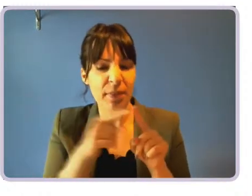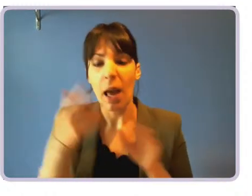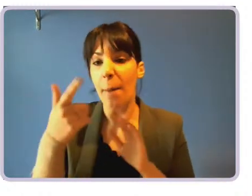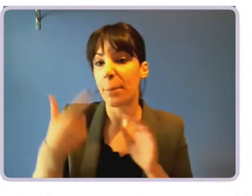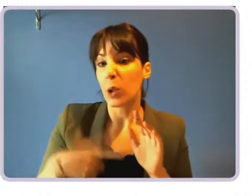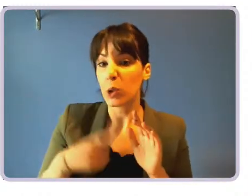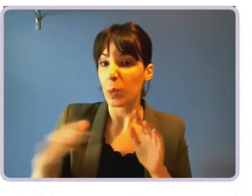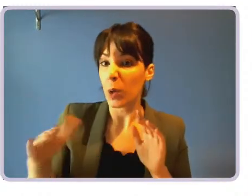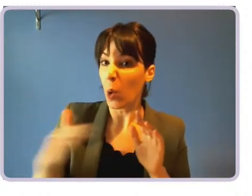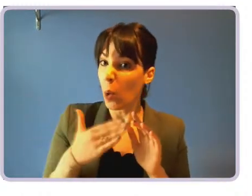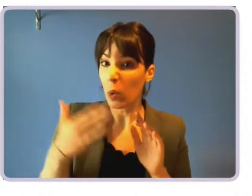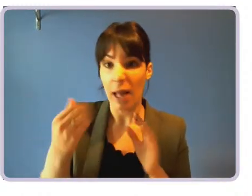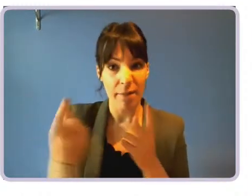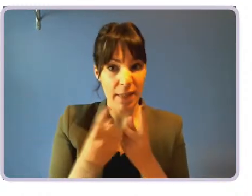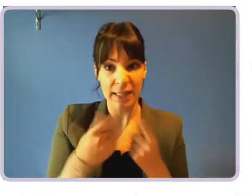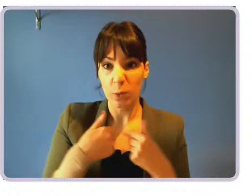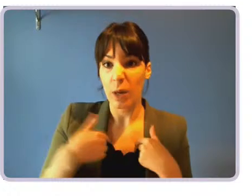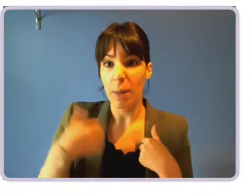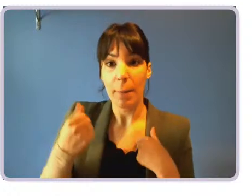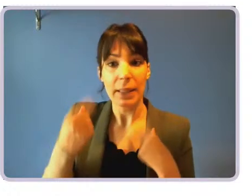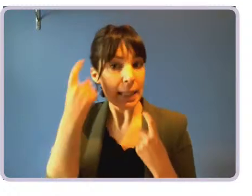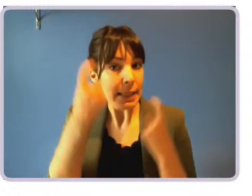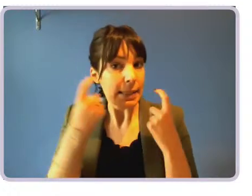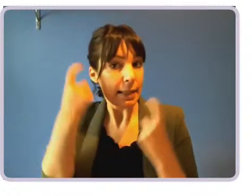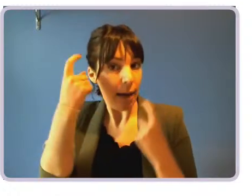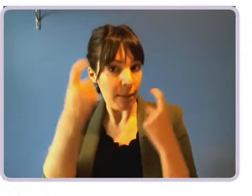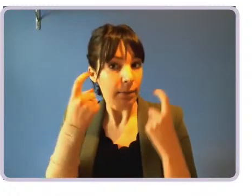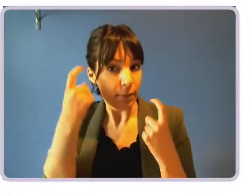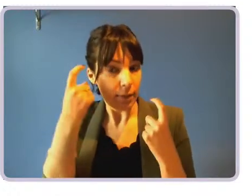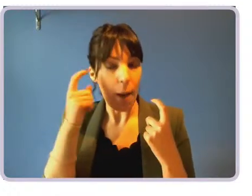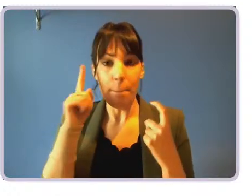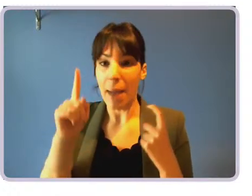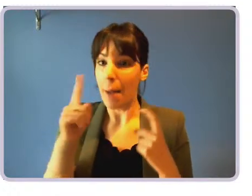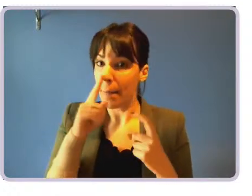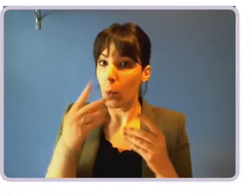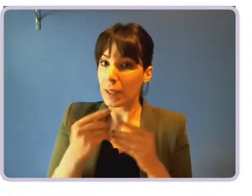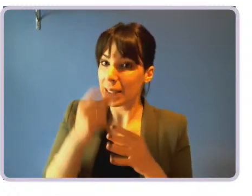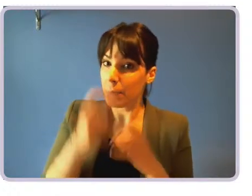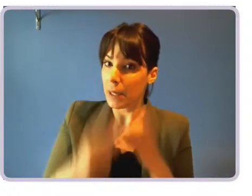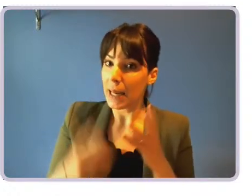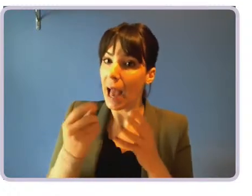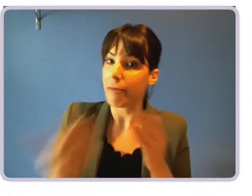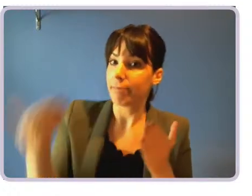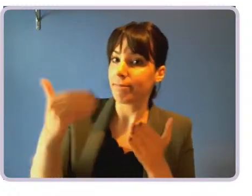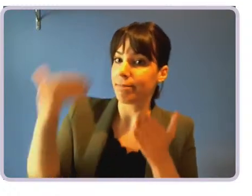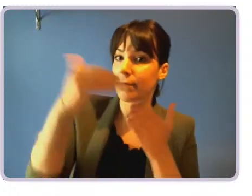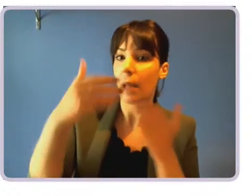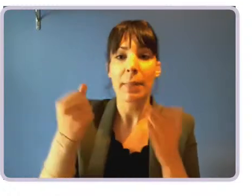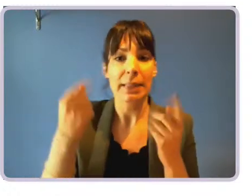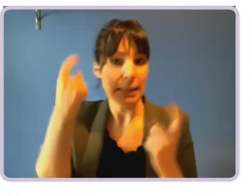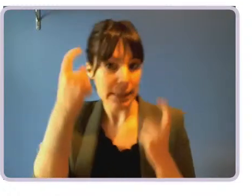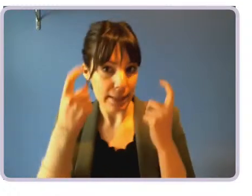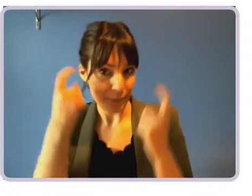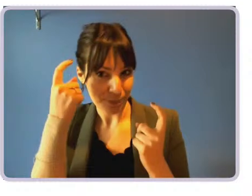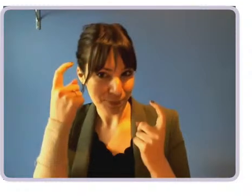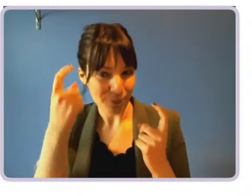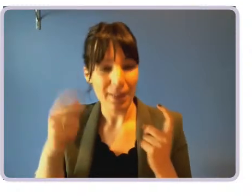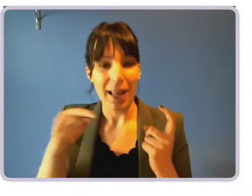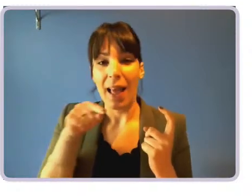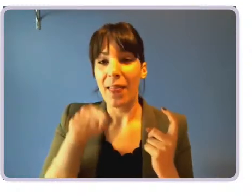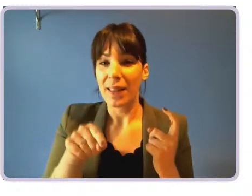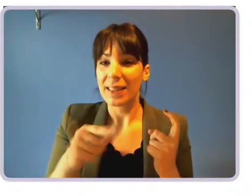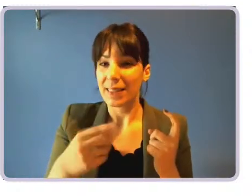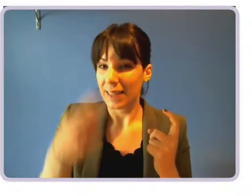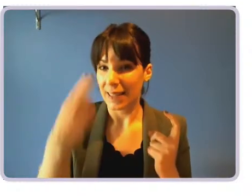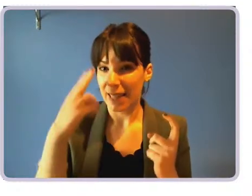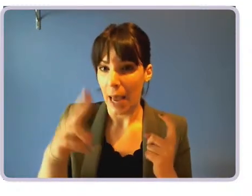and pre-plan for. We call them capabilities because it's a combination of my strengths, my resources, and my support needs. And